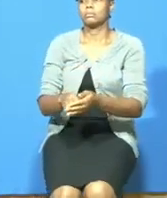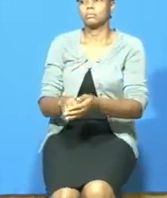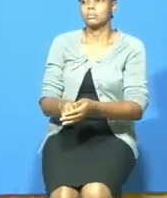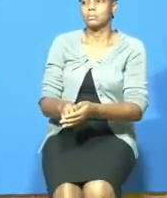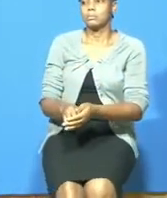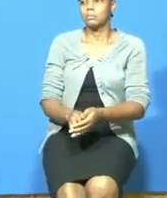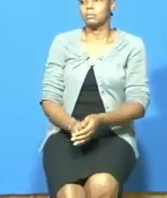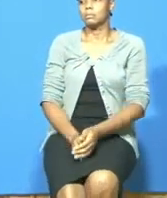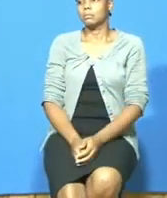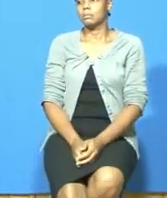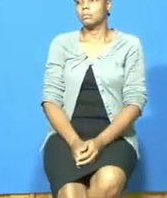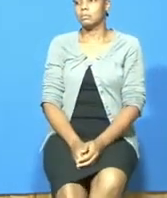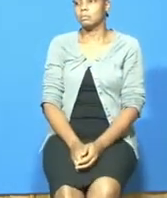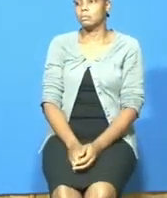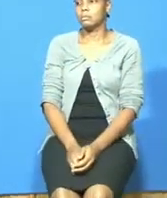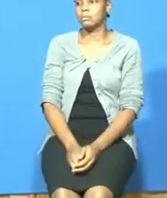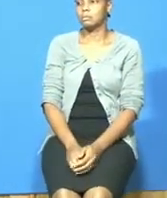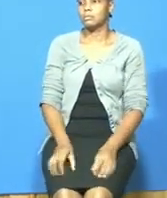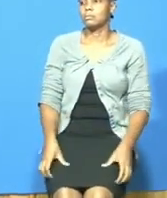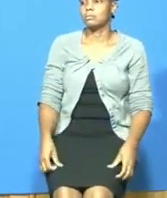is keeping things